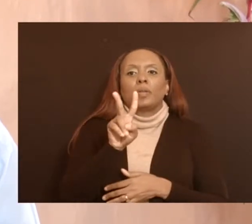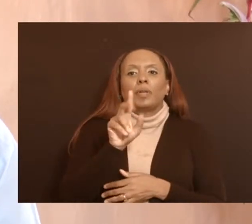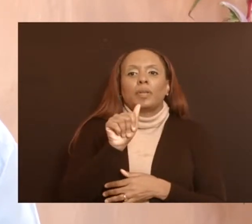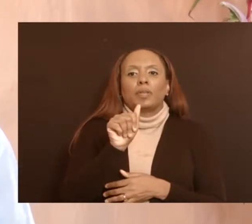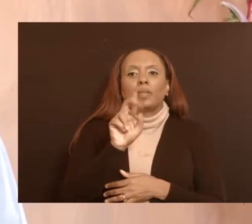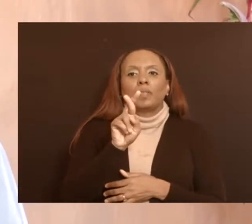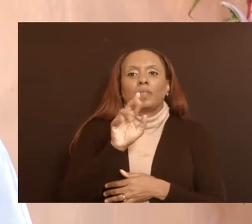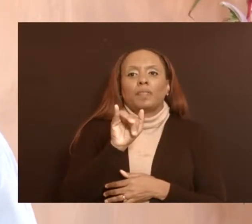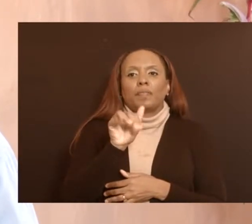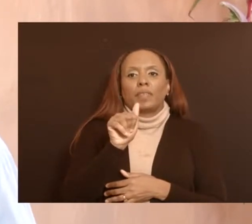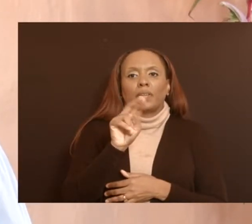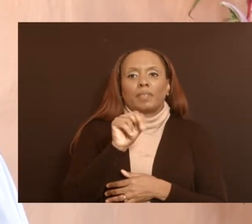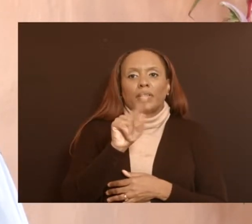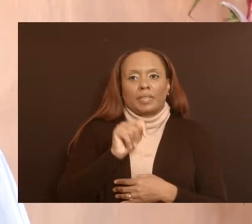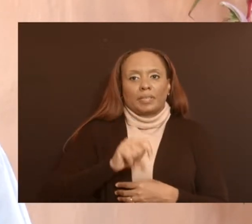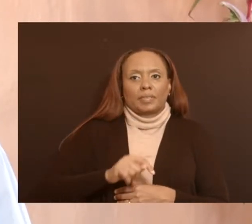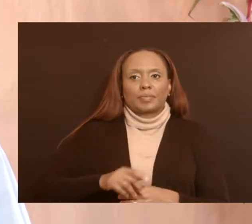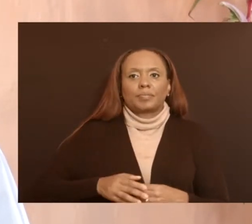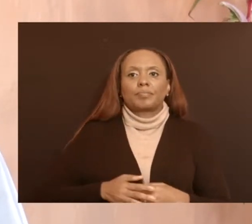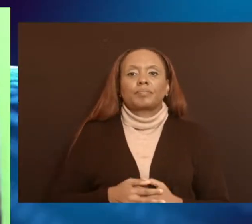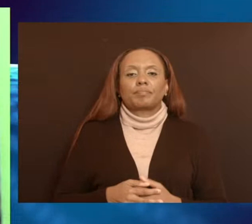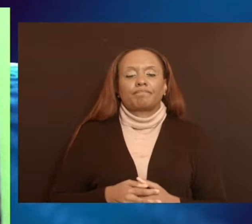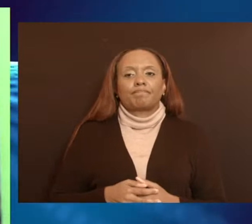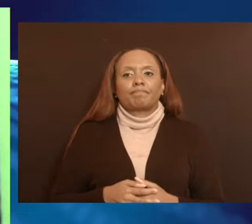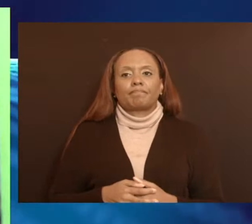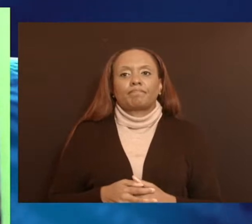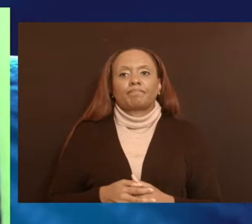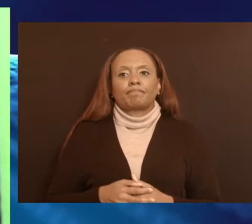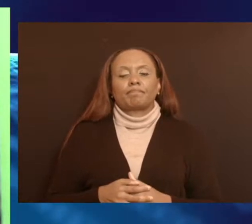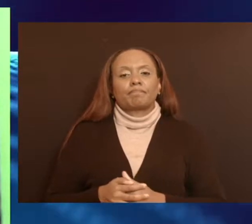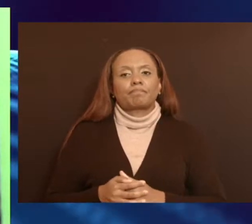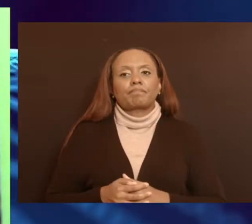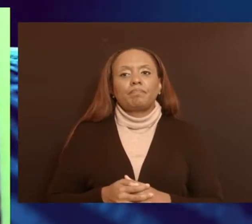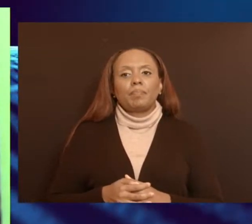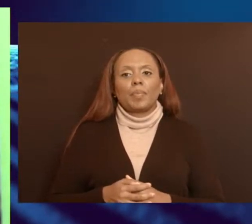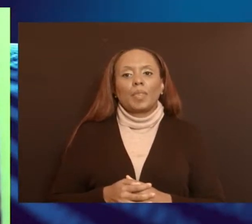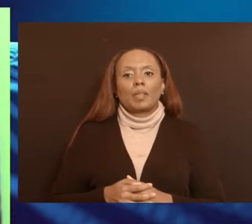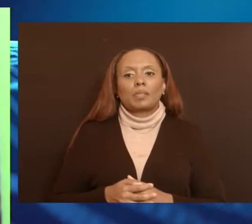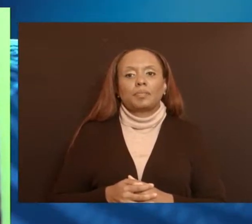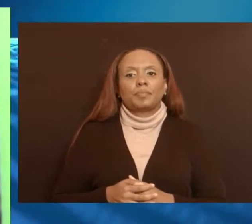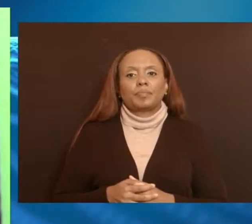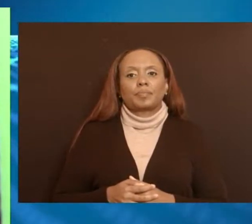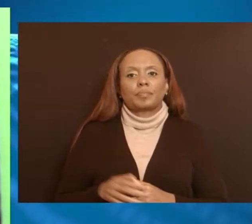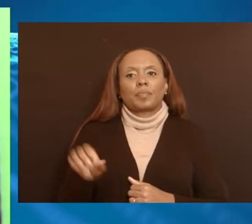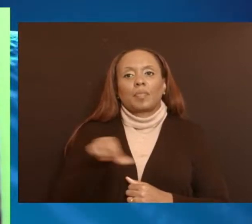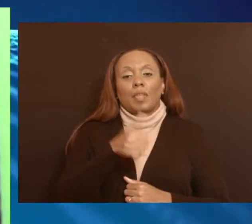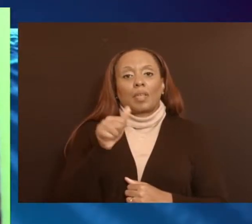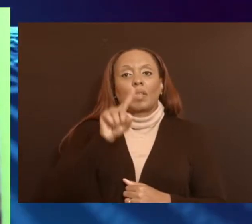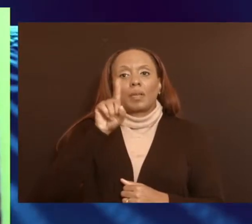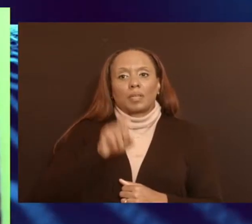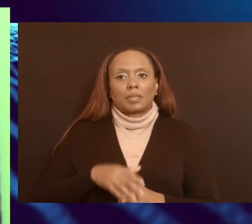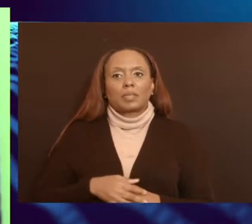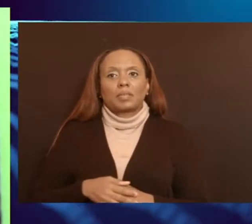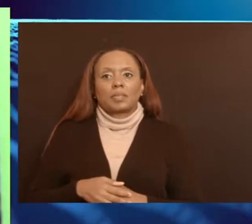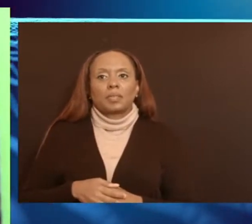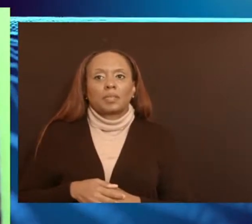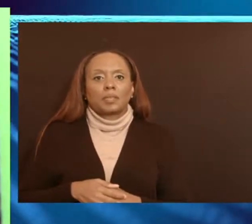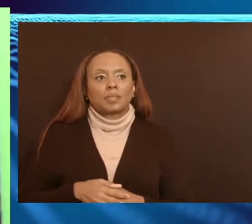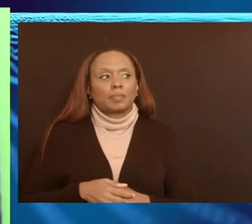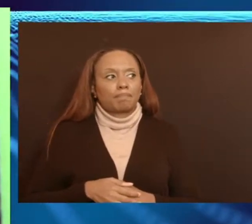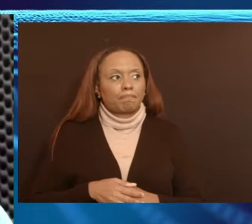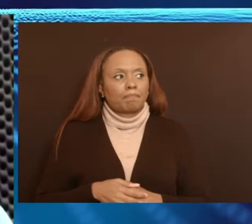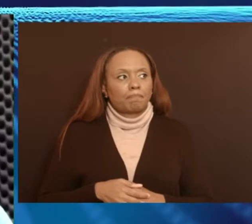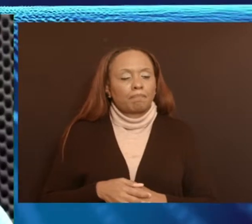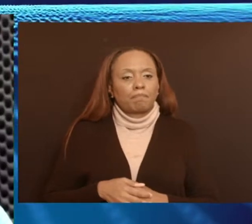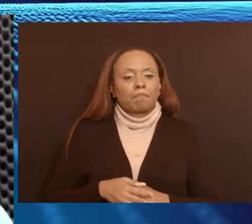Thank you. And my next question to you is in relation to the manufacturing plants and the